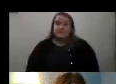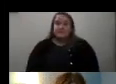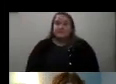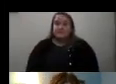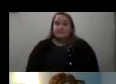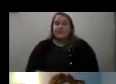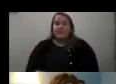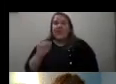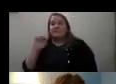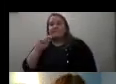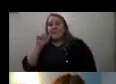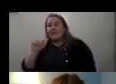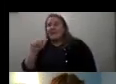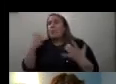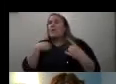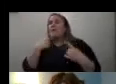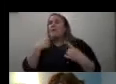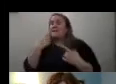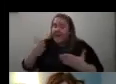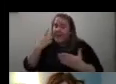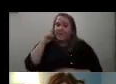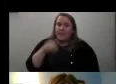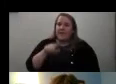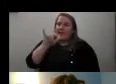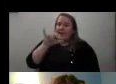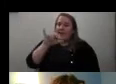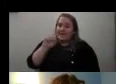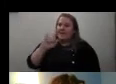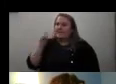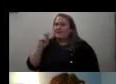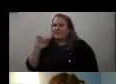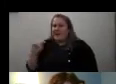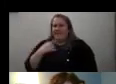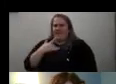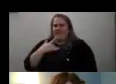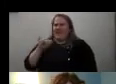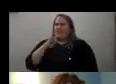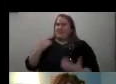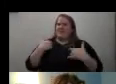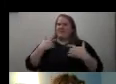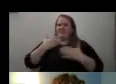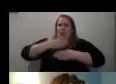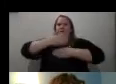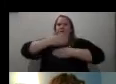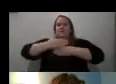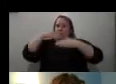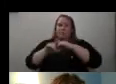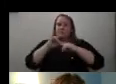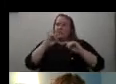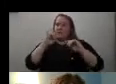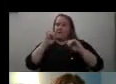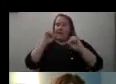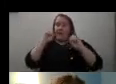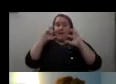I just have to say thank you for this. Lisa and Janet, I feel like we've been given this window into this amazing world that